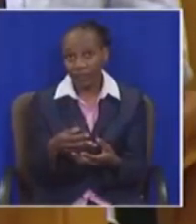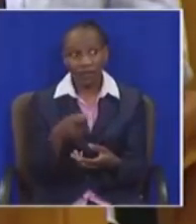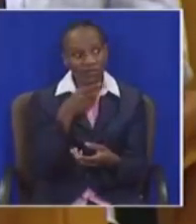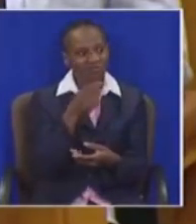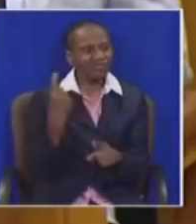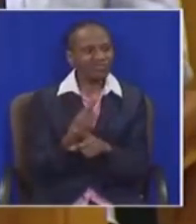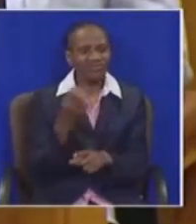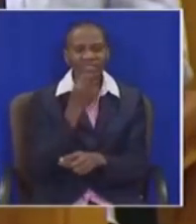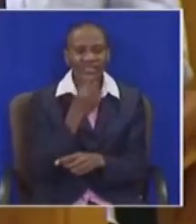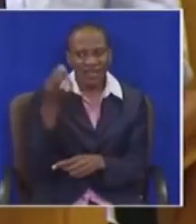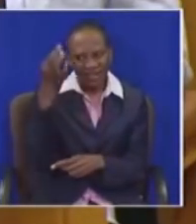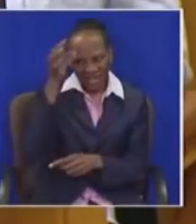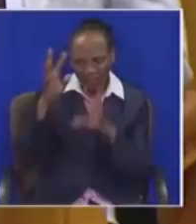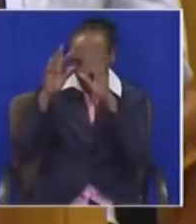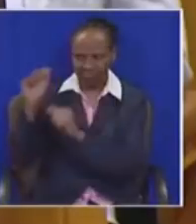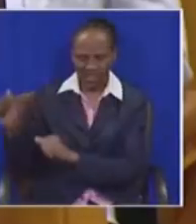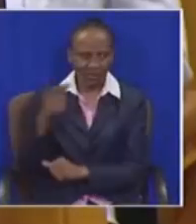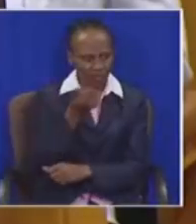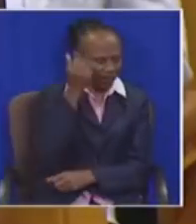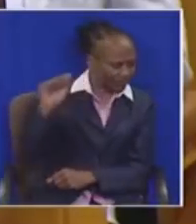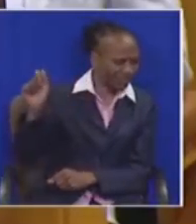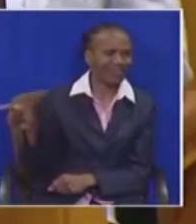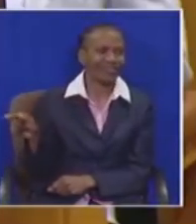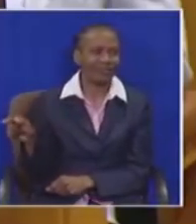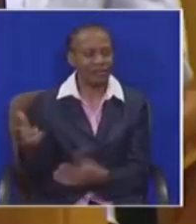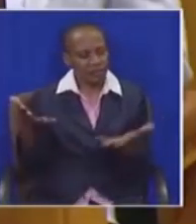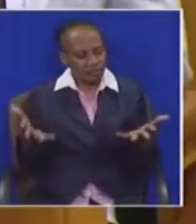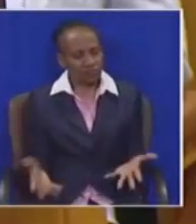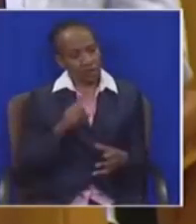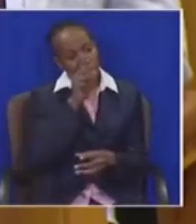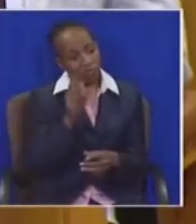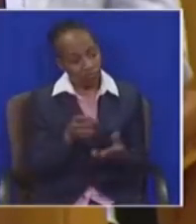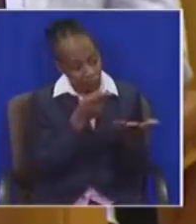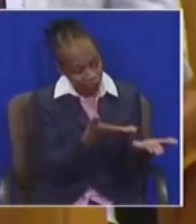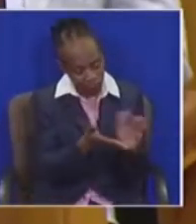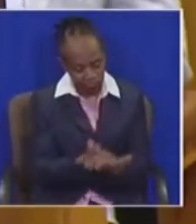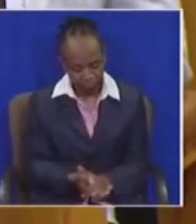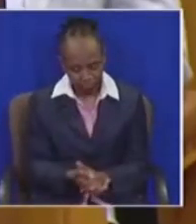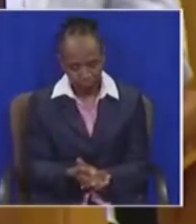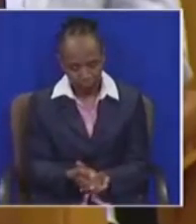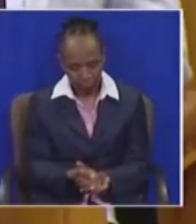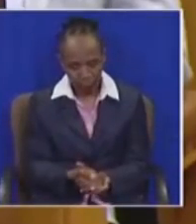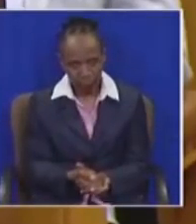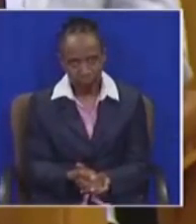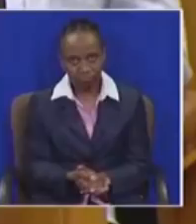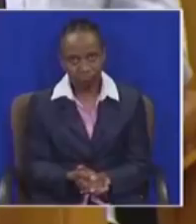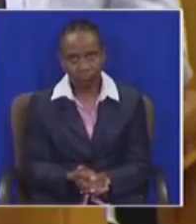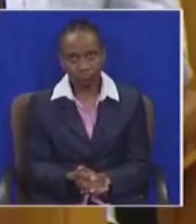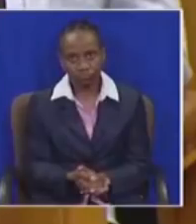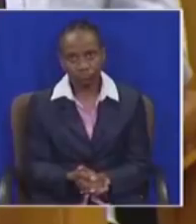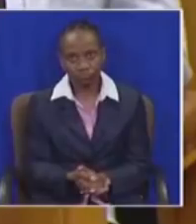government. Now, what I want to know, Deputy President, is that in fact,